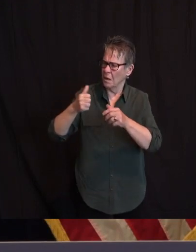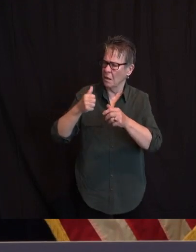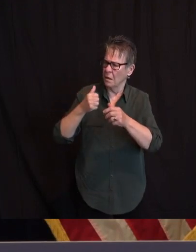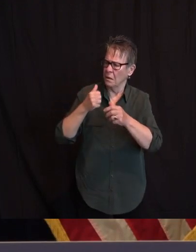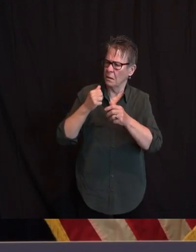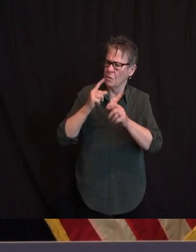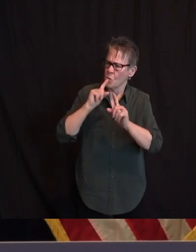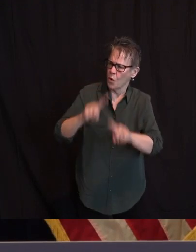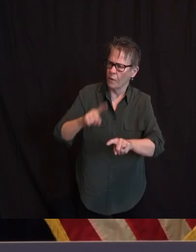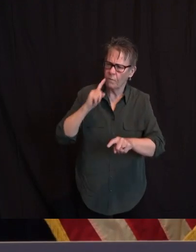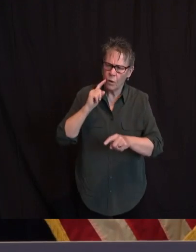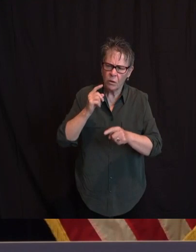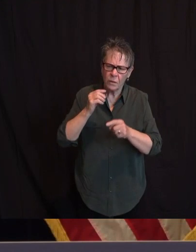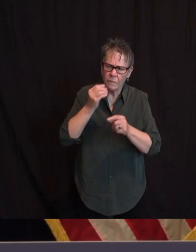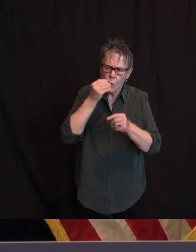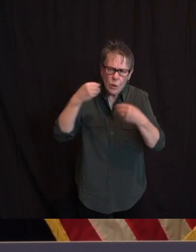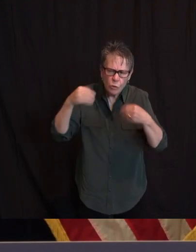wear a mask?